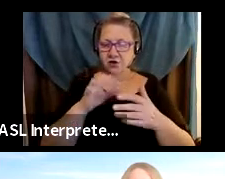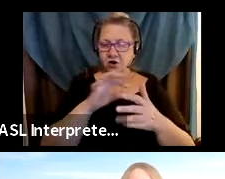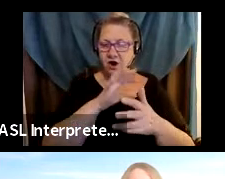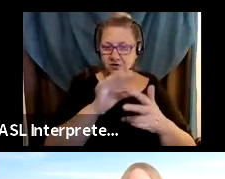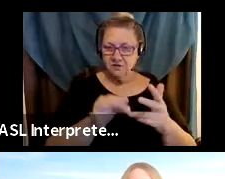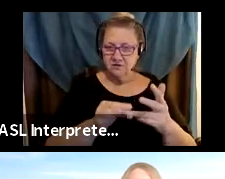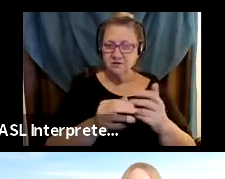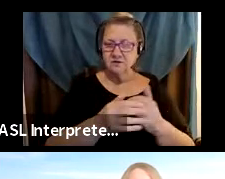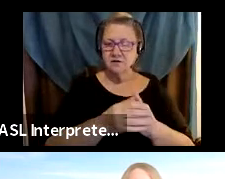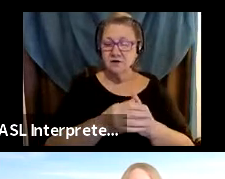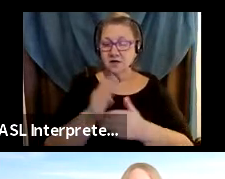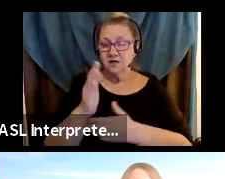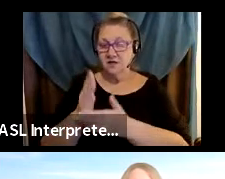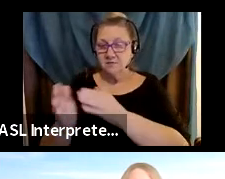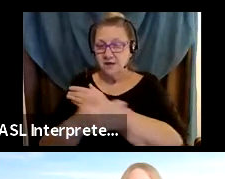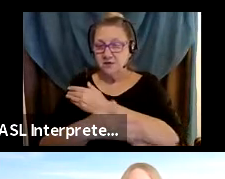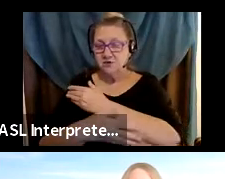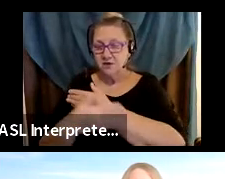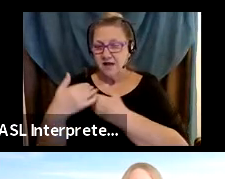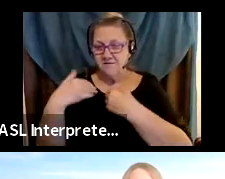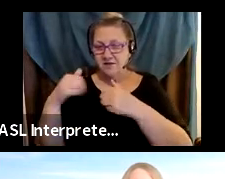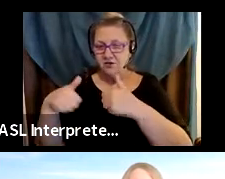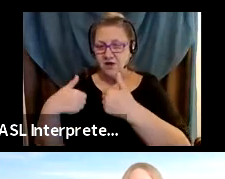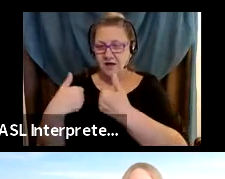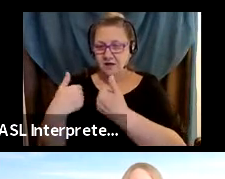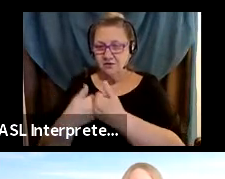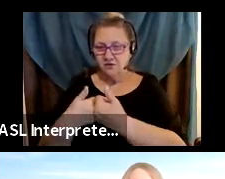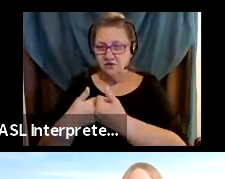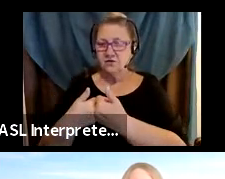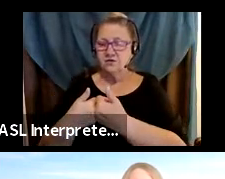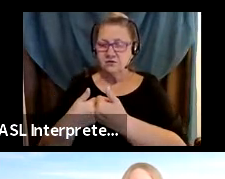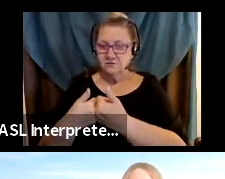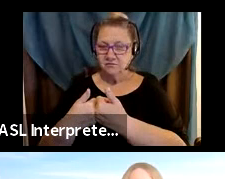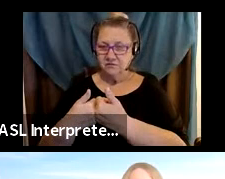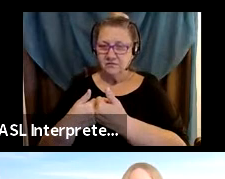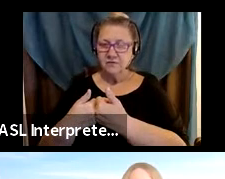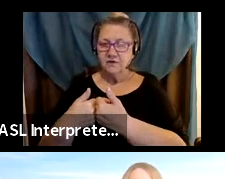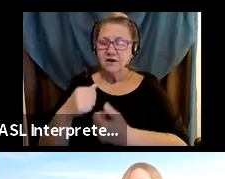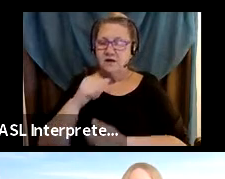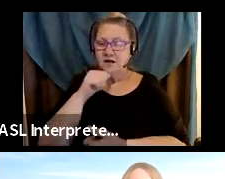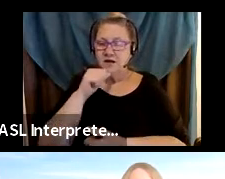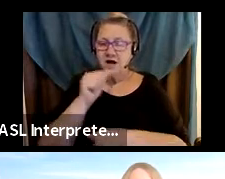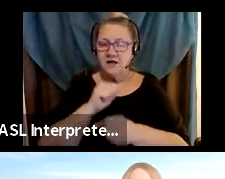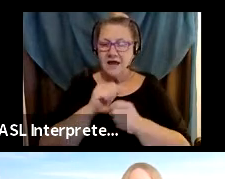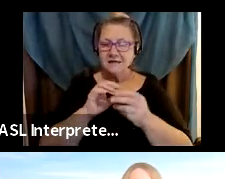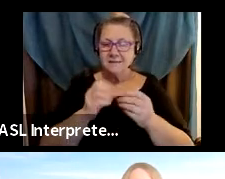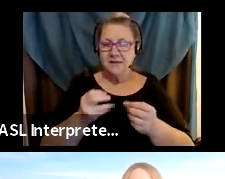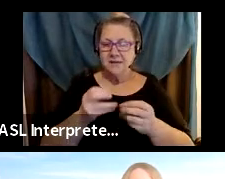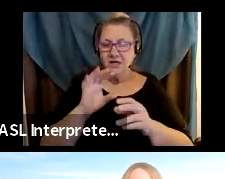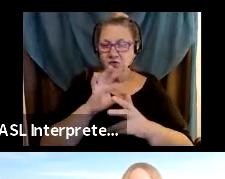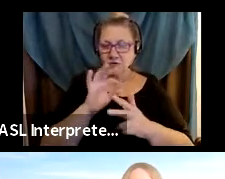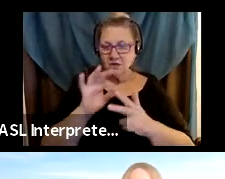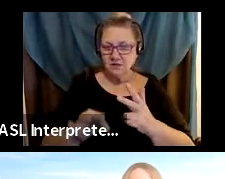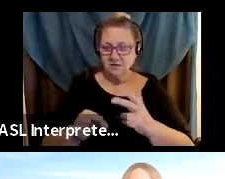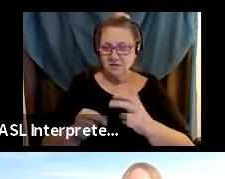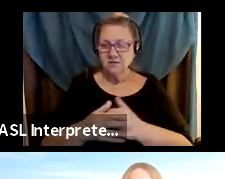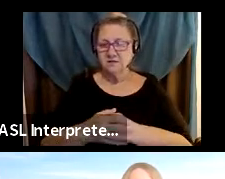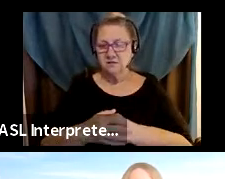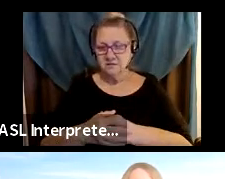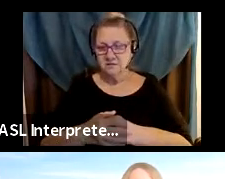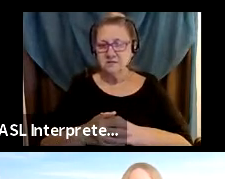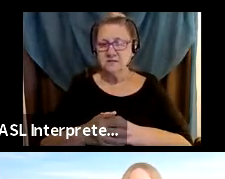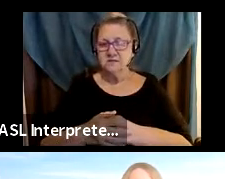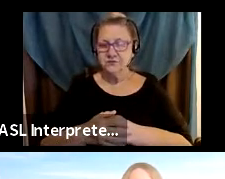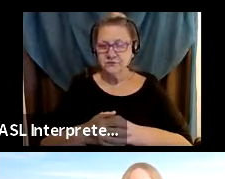some other countries that are really challenged. This is one of the analogous vaccine that may or may not be related, but they don't have a lot of other options, and